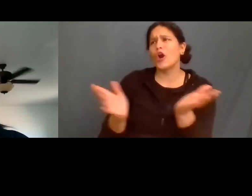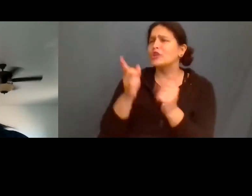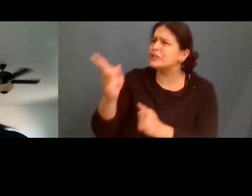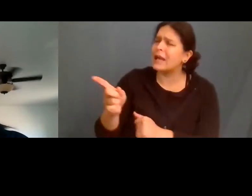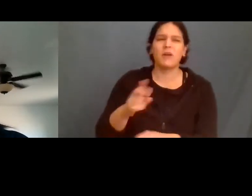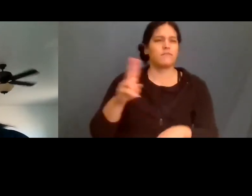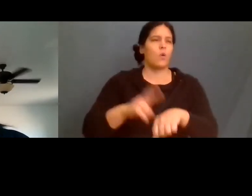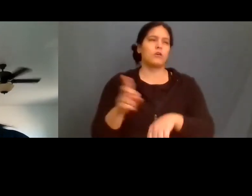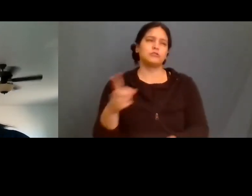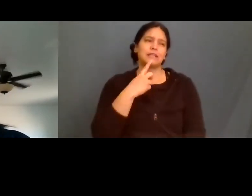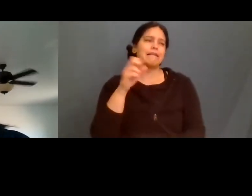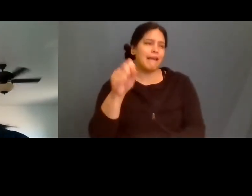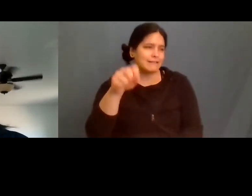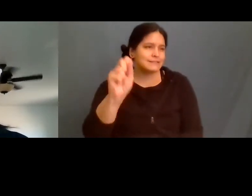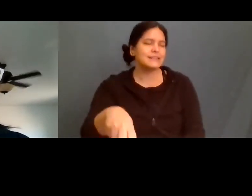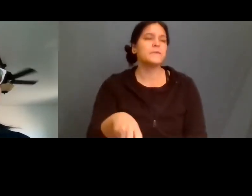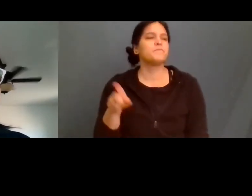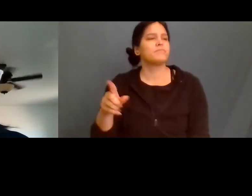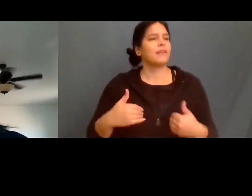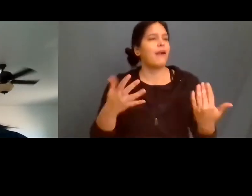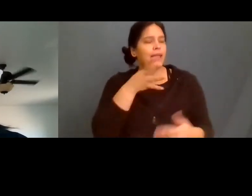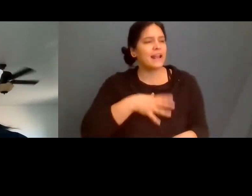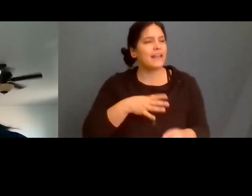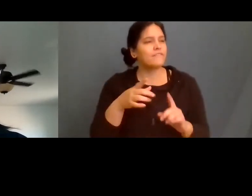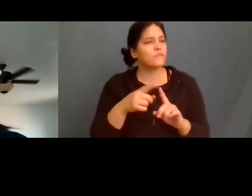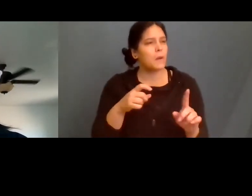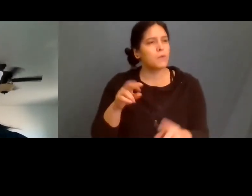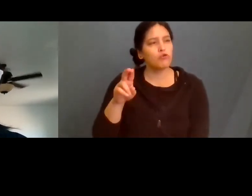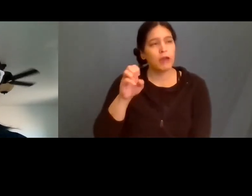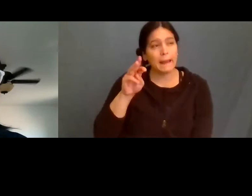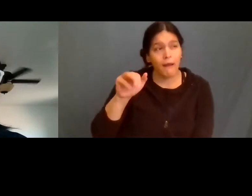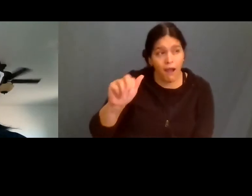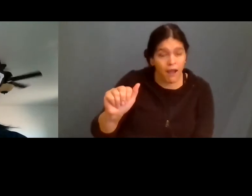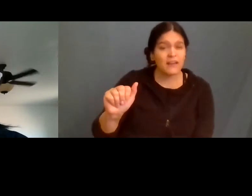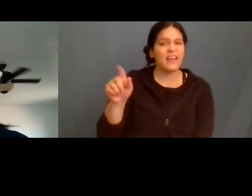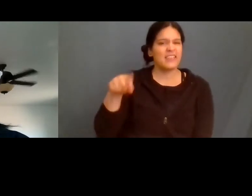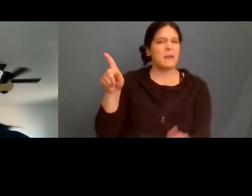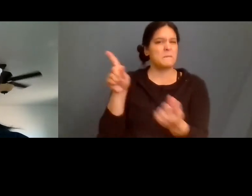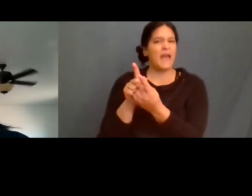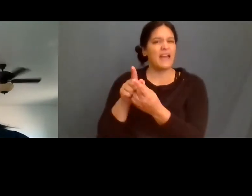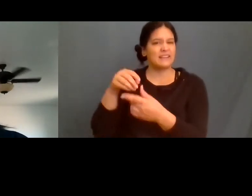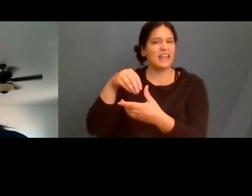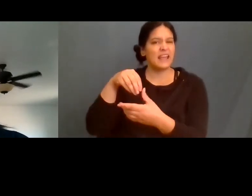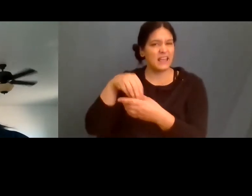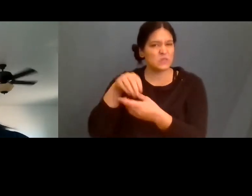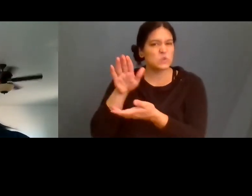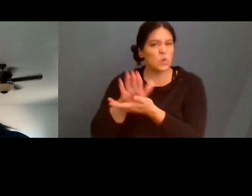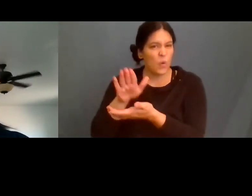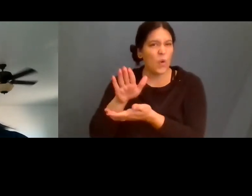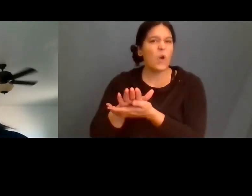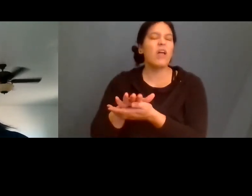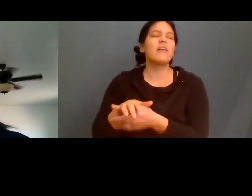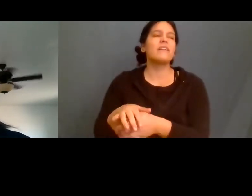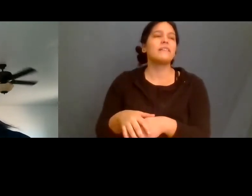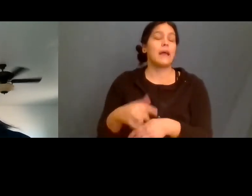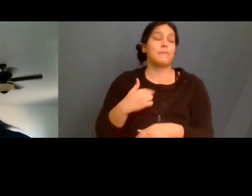young lady from Rhema. They met at in school in Crown Point. So I'm very happy for them.